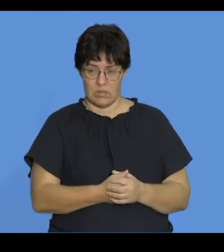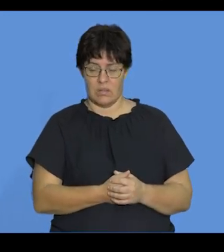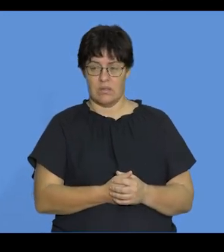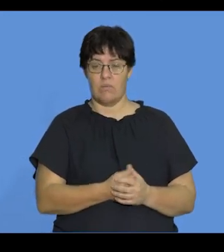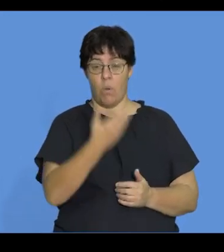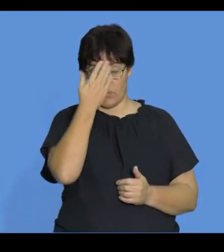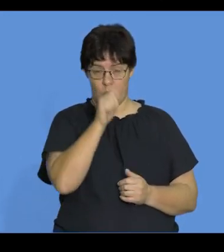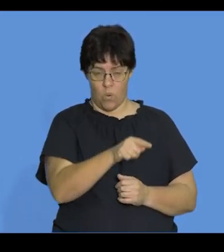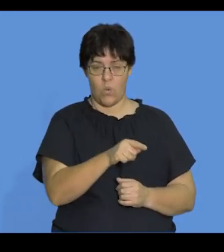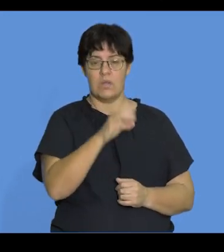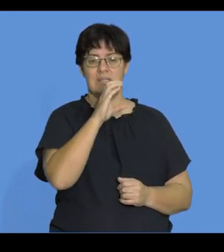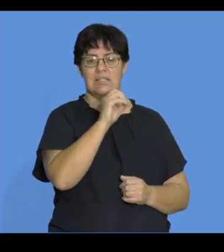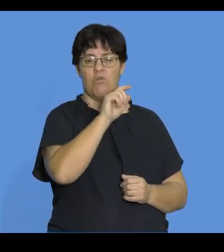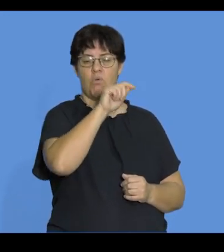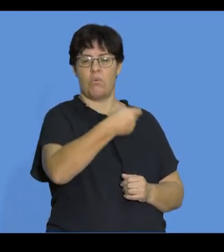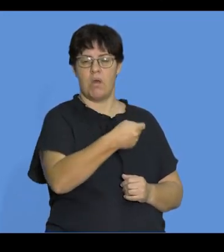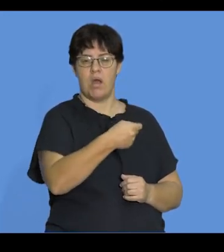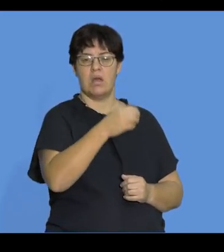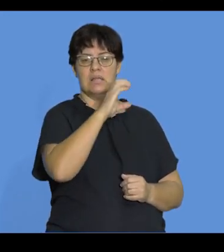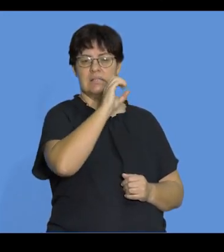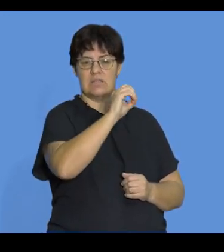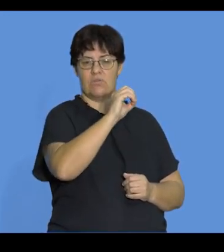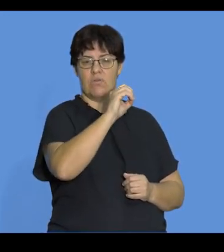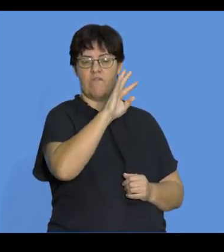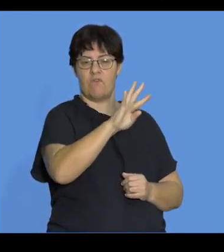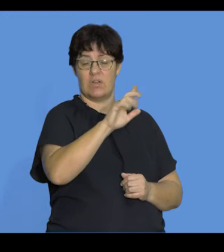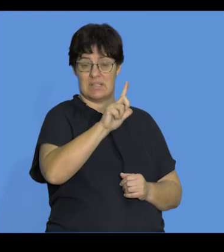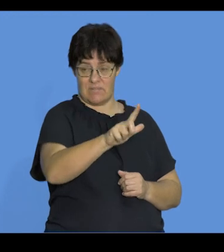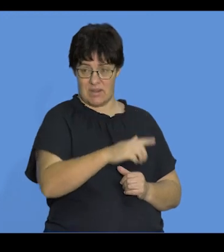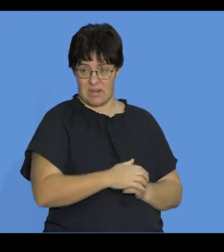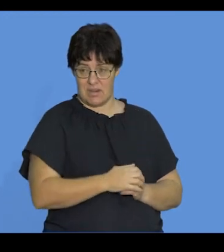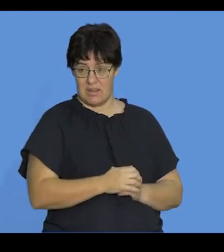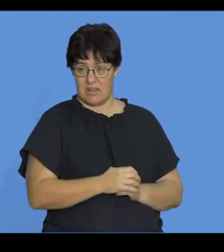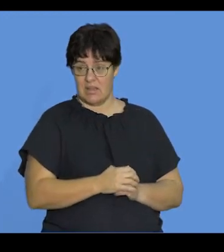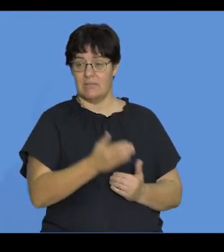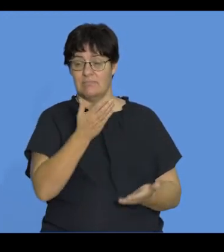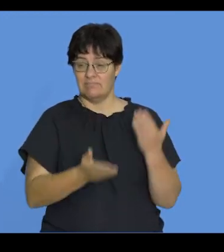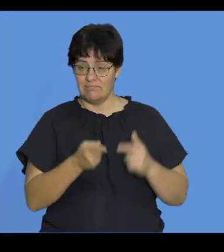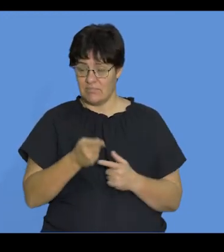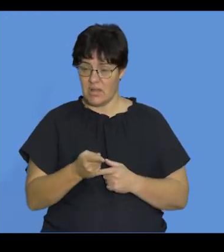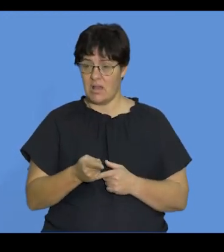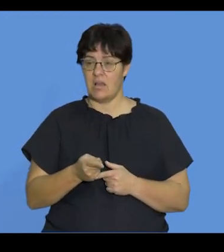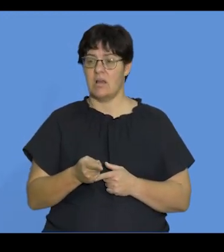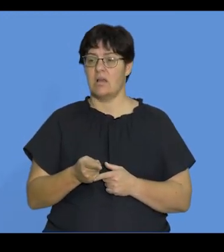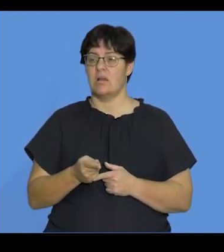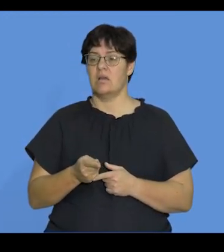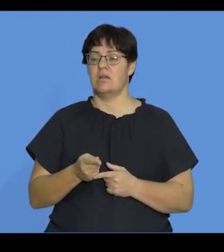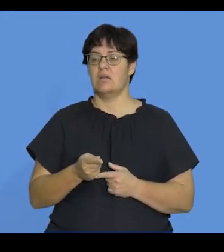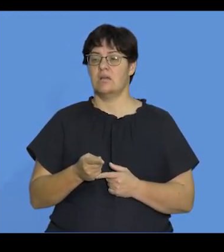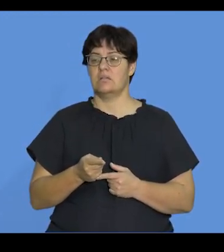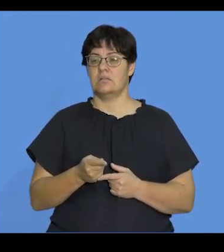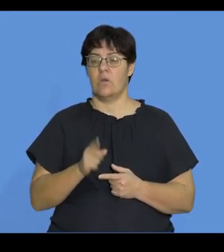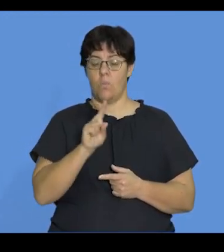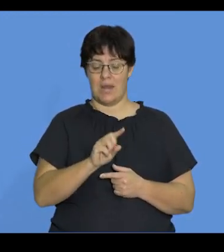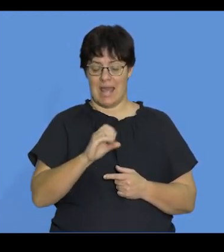but we know that this is 0.047, And the mass of calcium carbonate is actually